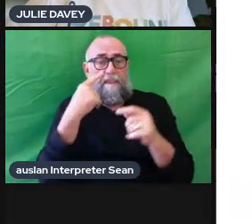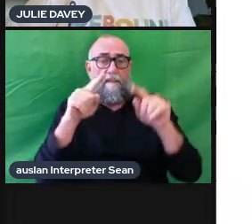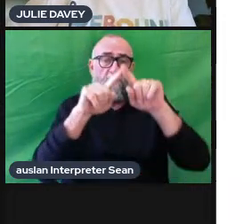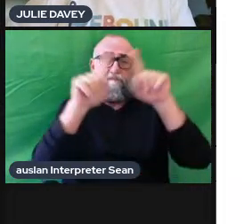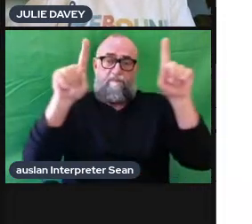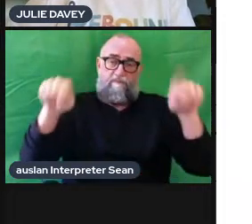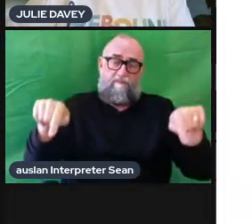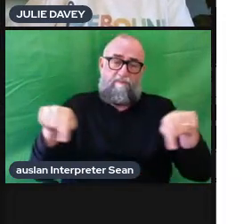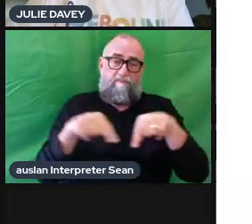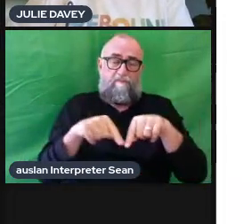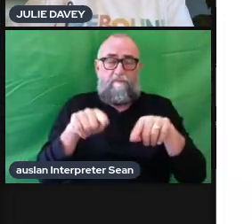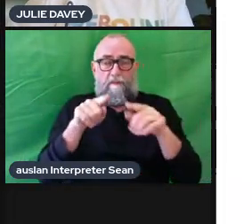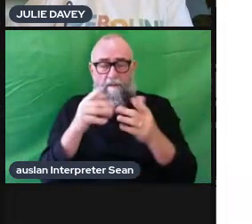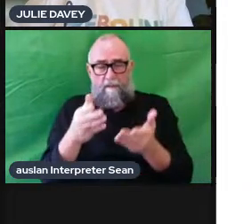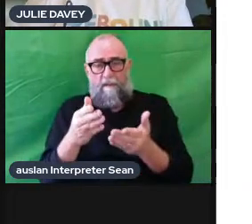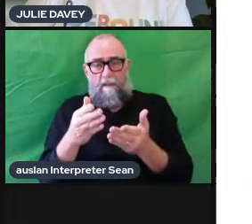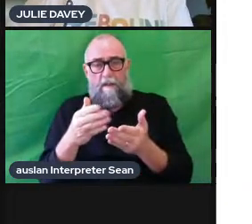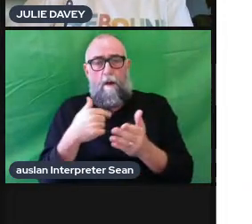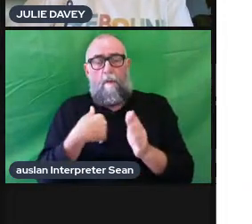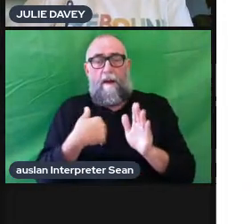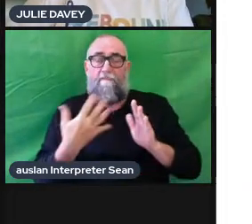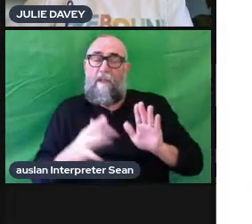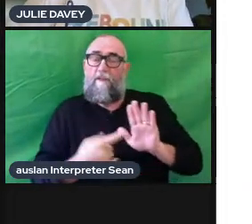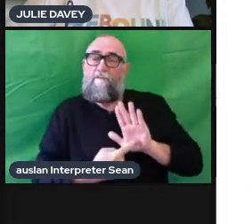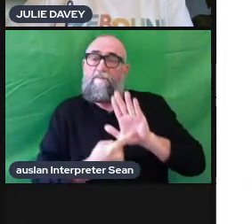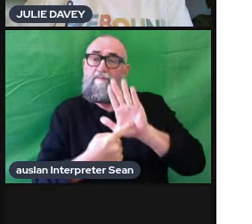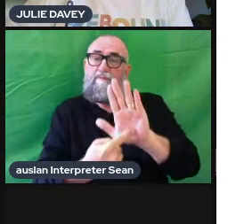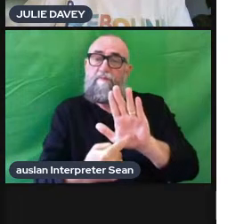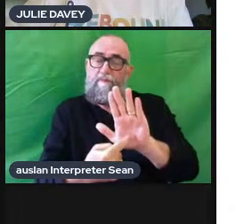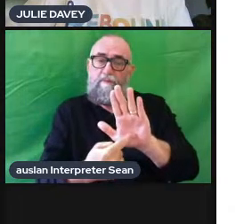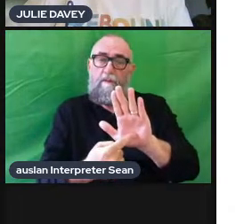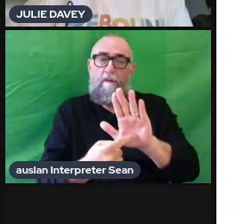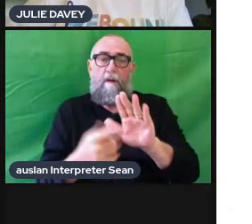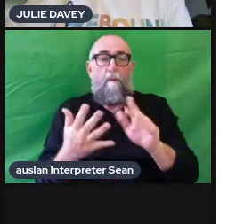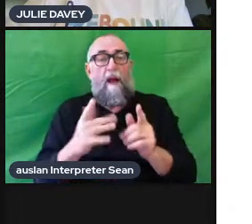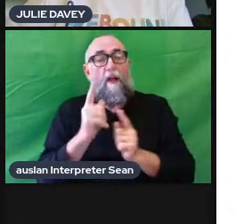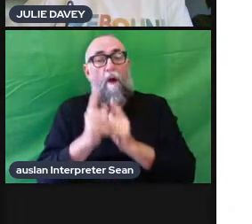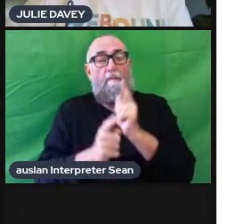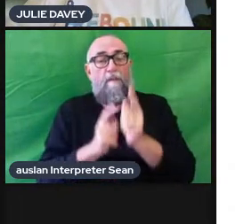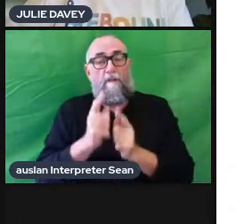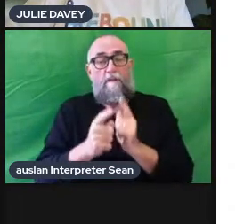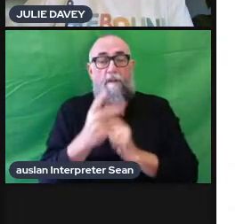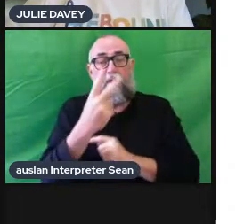this project was presented at the conference in